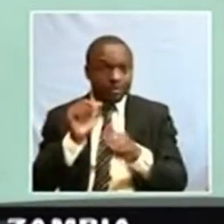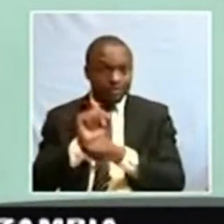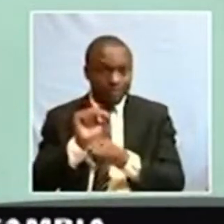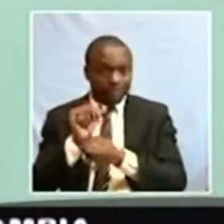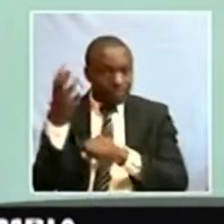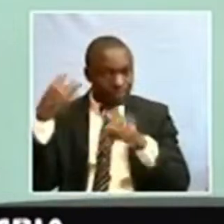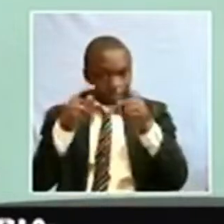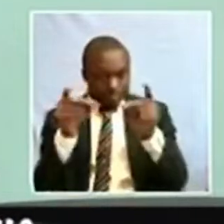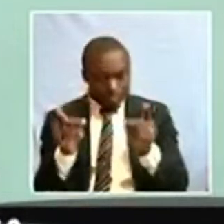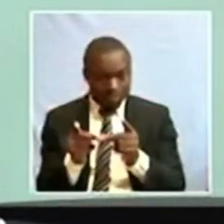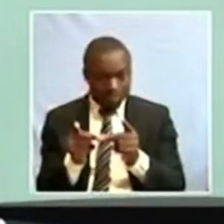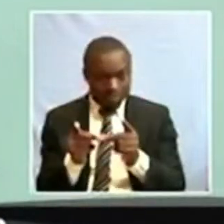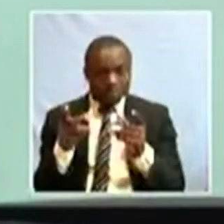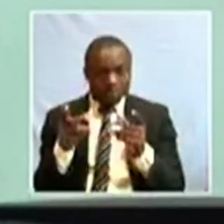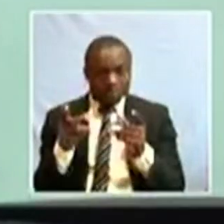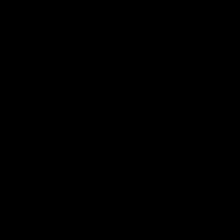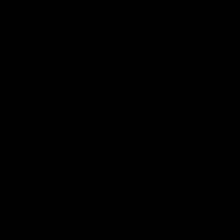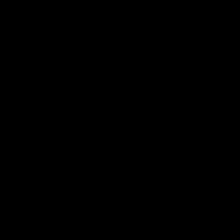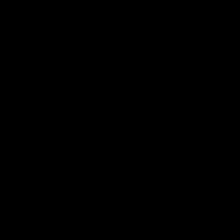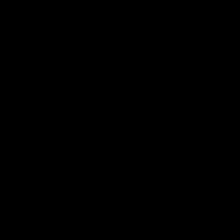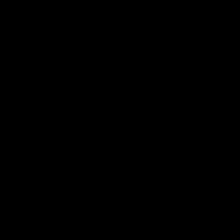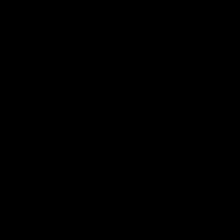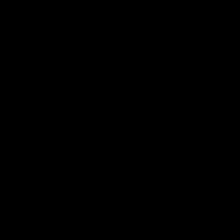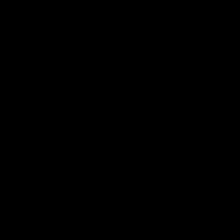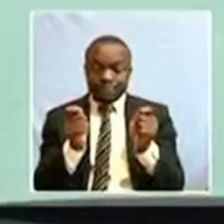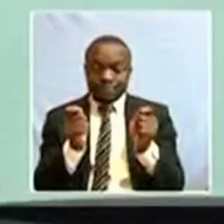Then account also open.